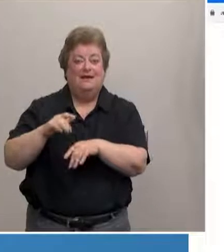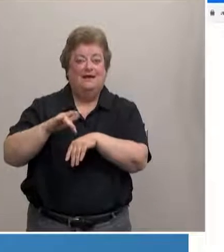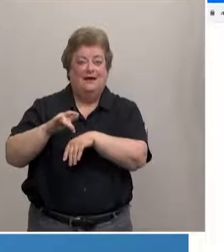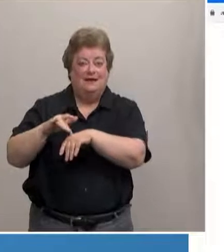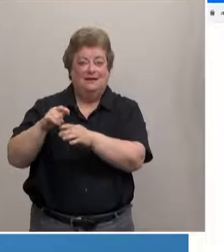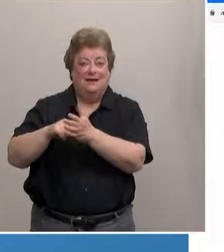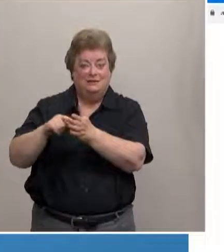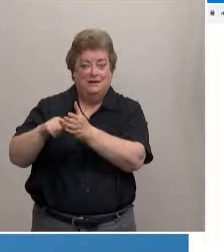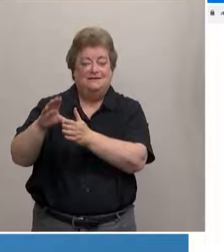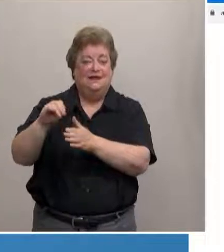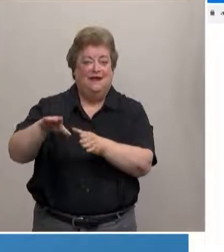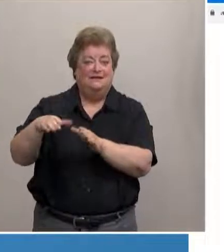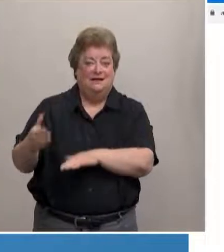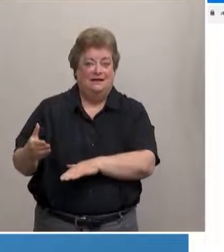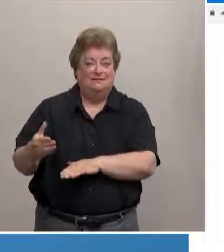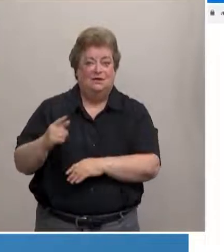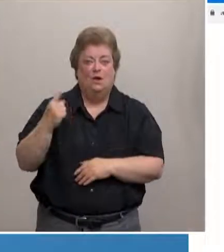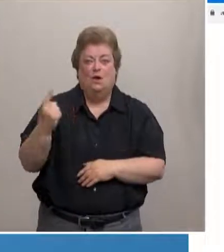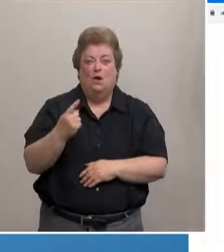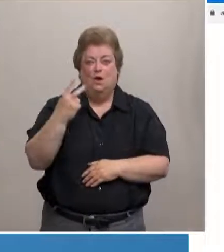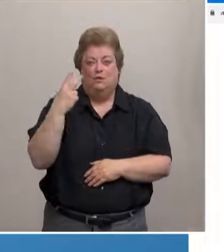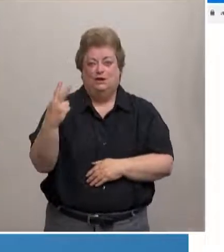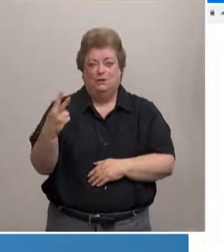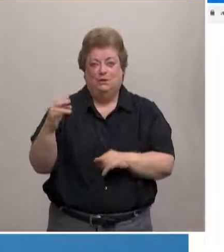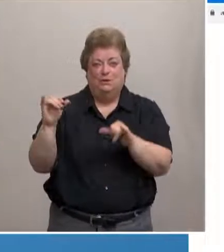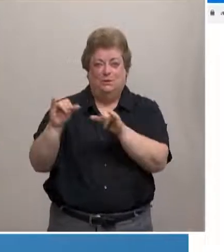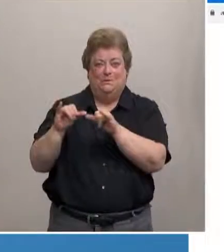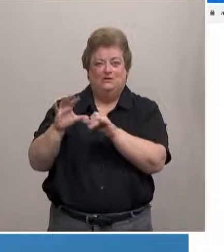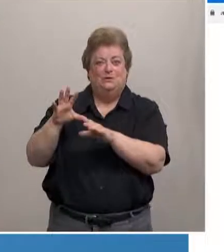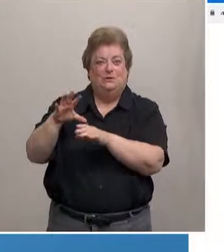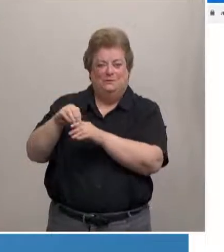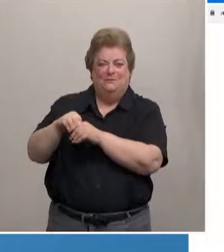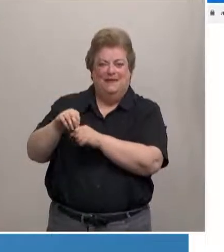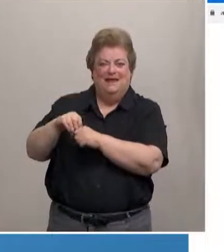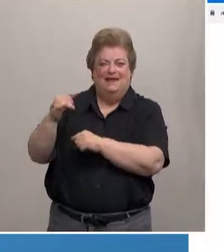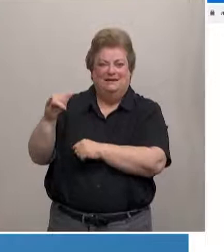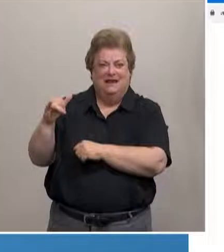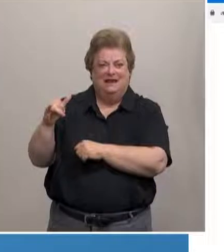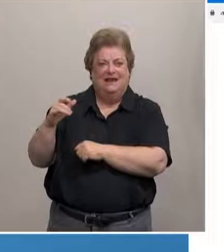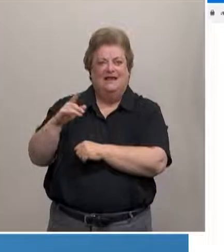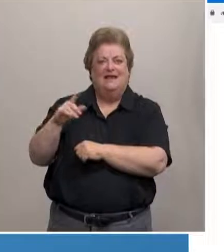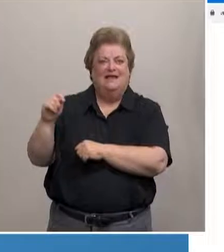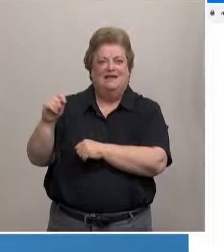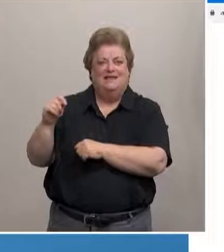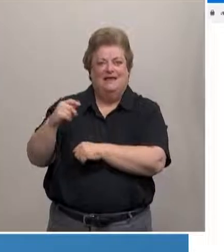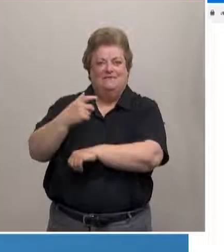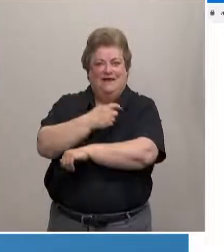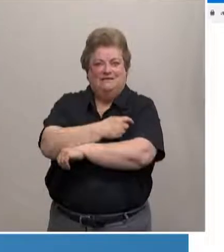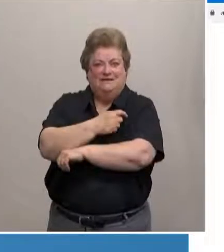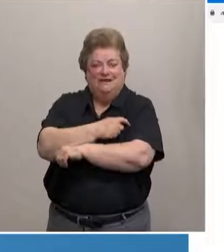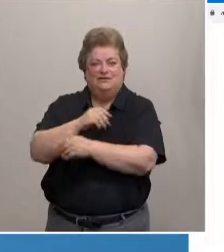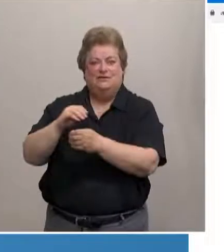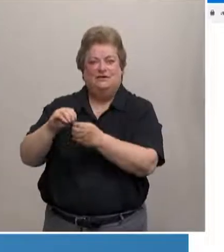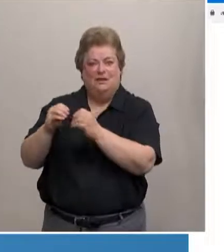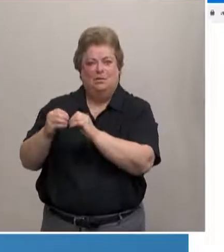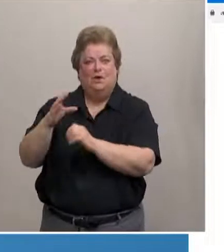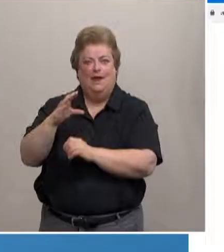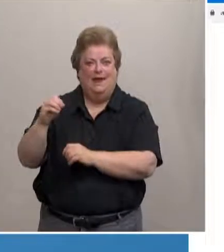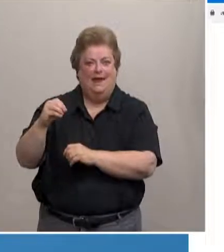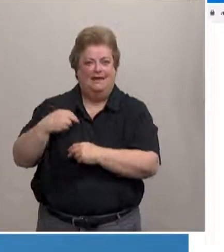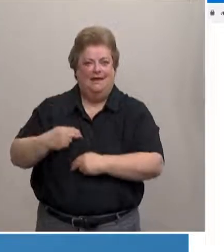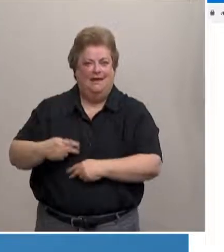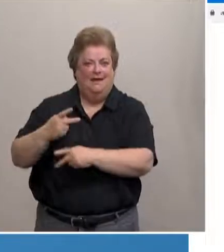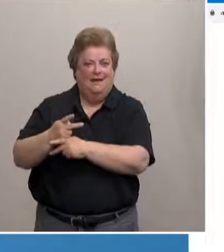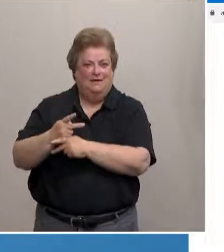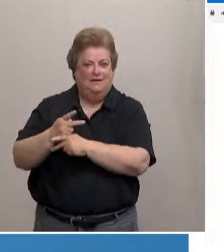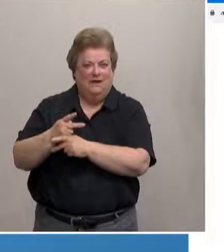and deaths. Only 2 dial metrics remain in yellow: healthcare capacity and vaccination rate. And the